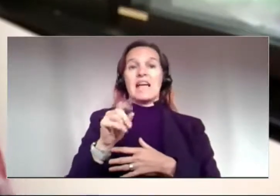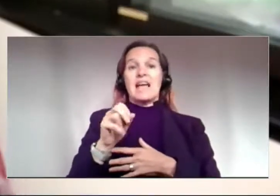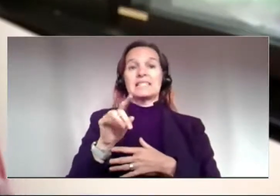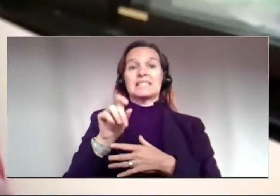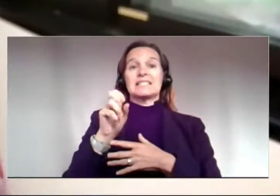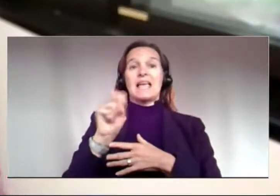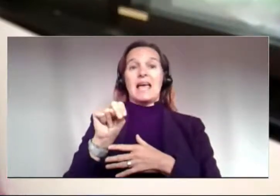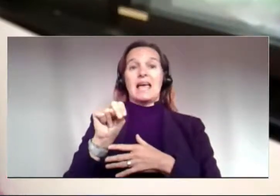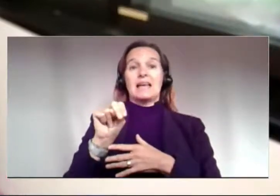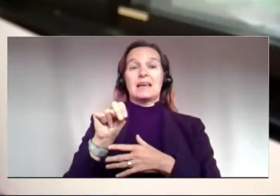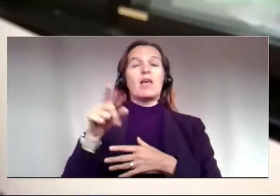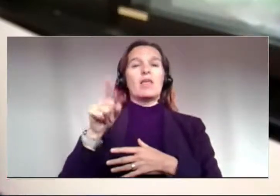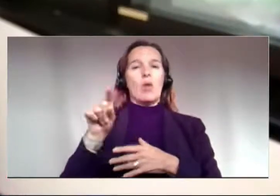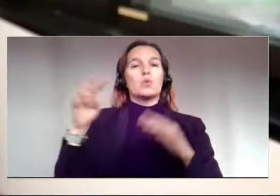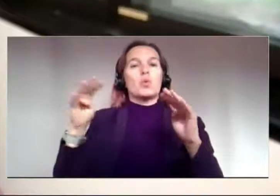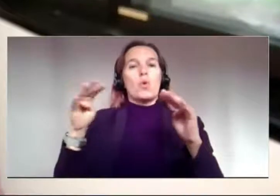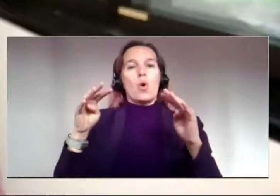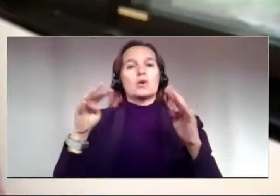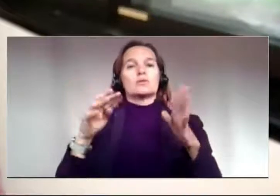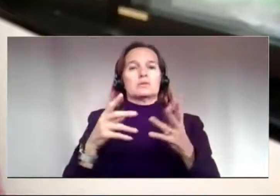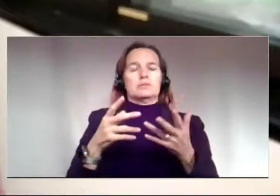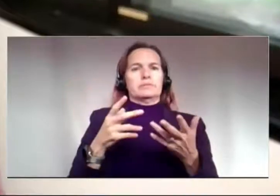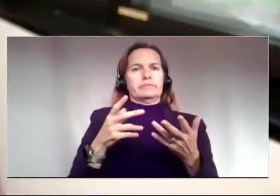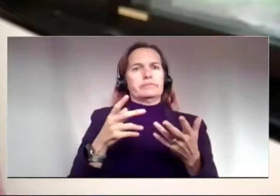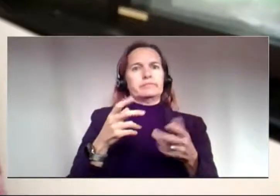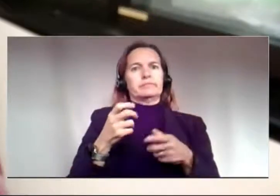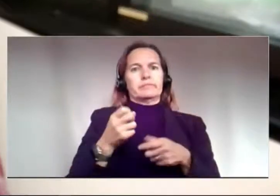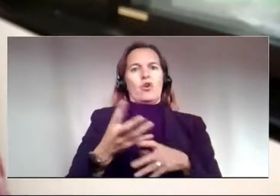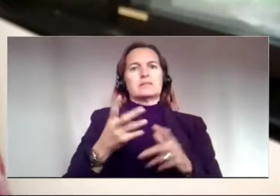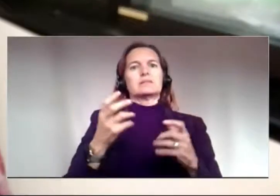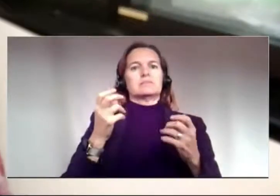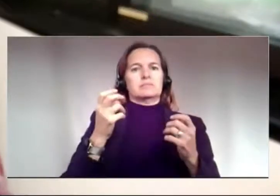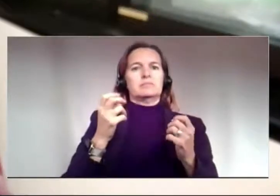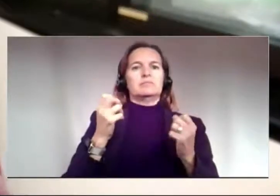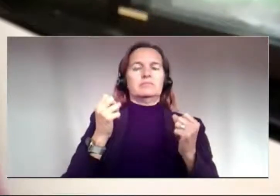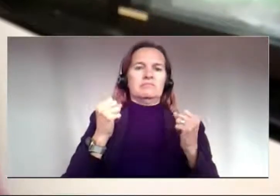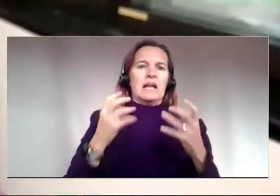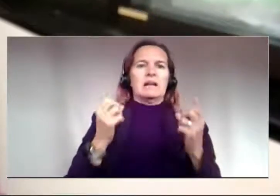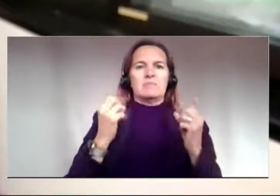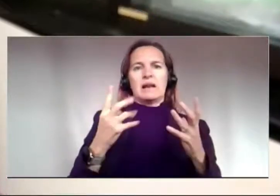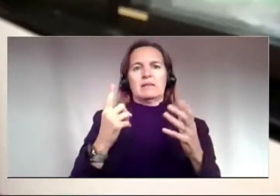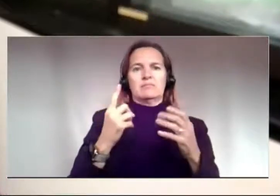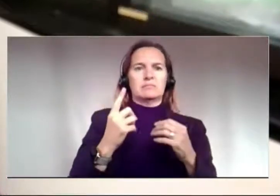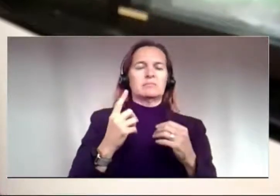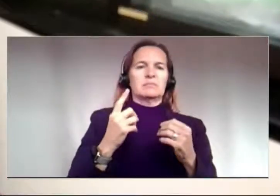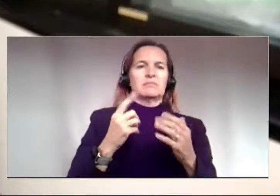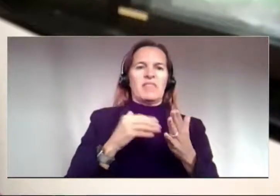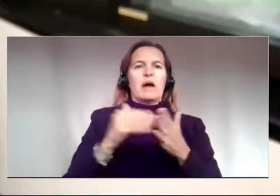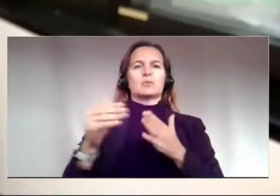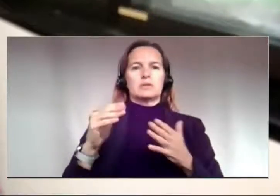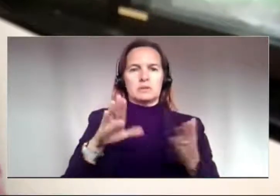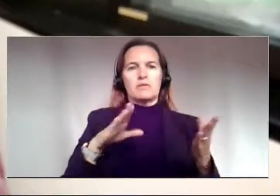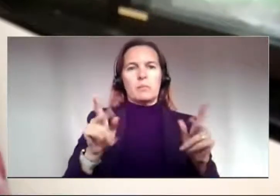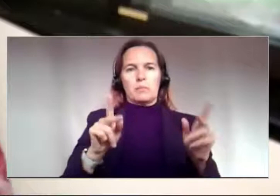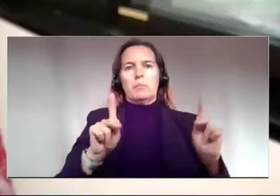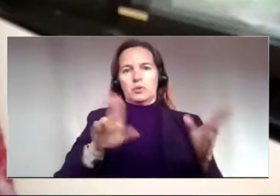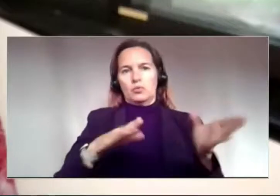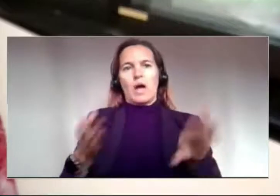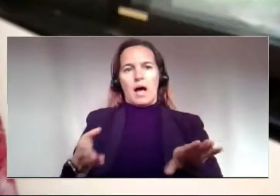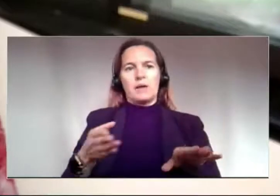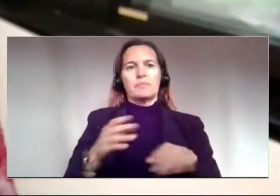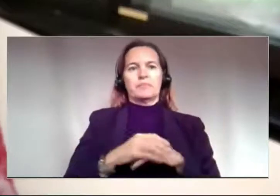10,000 American lives, not including the hundreds of thousands of civilians. And COVID has already cost us in the United States